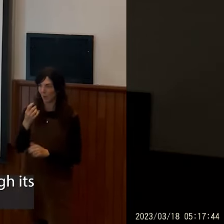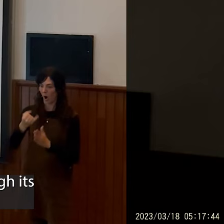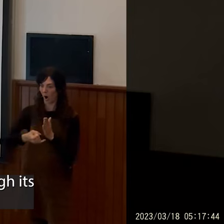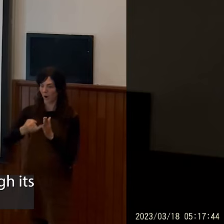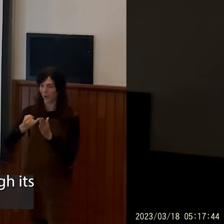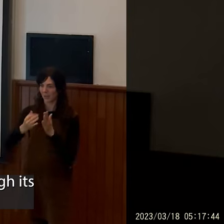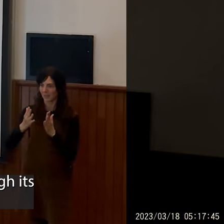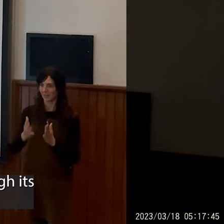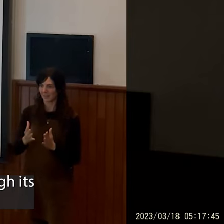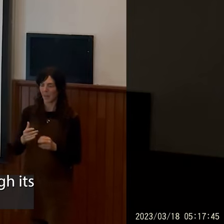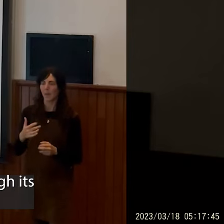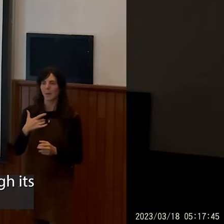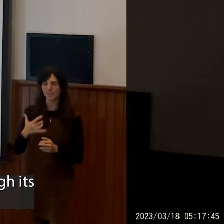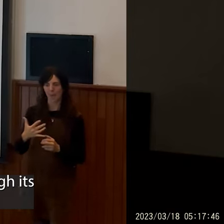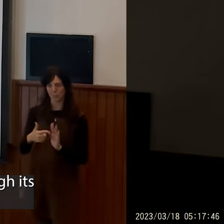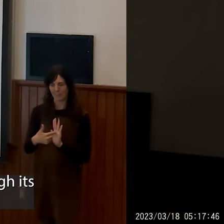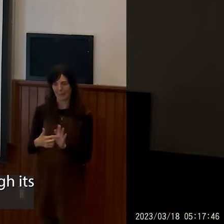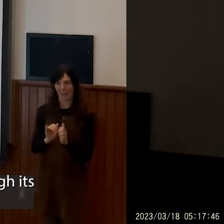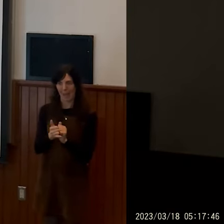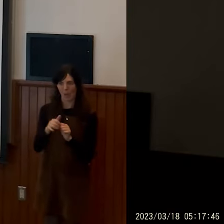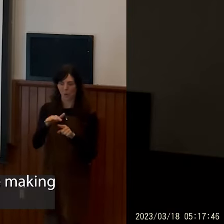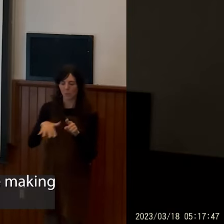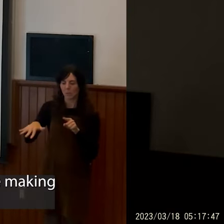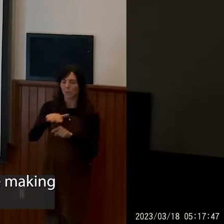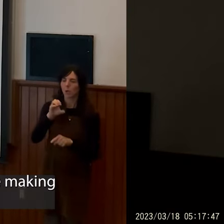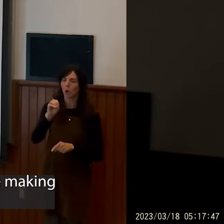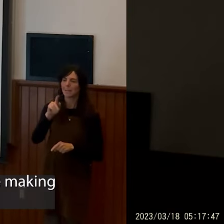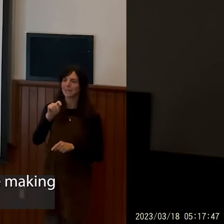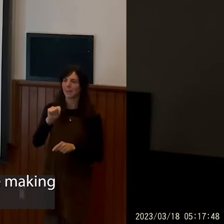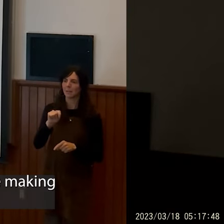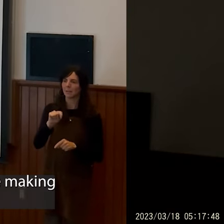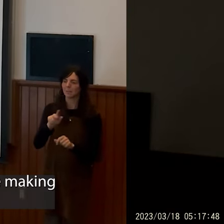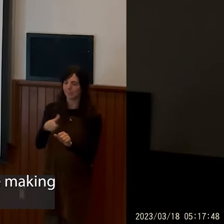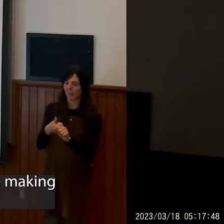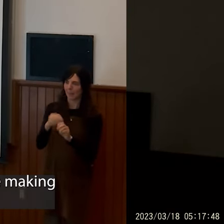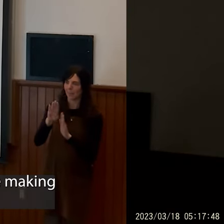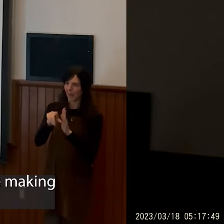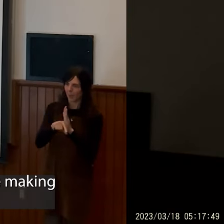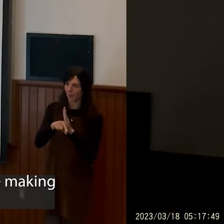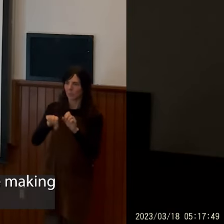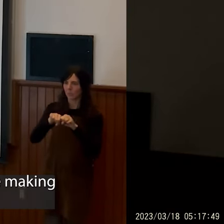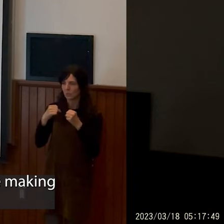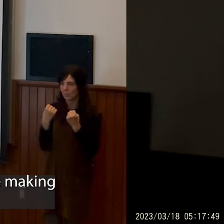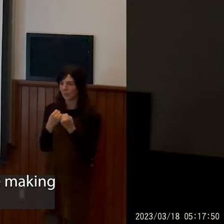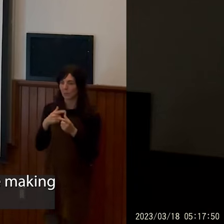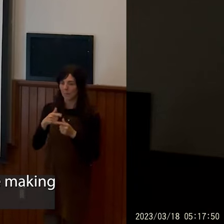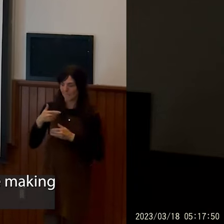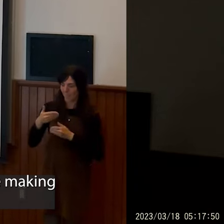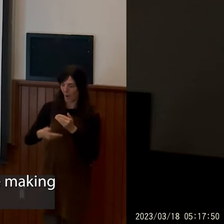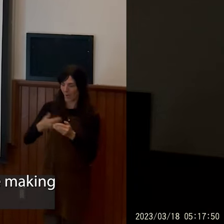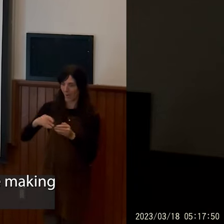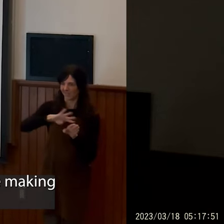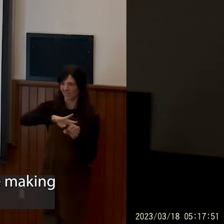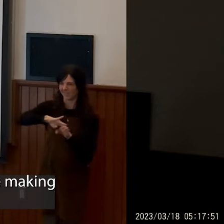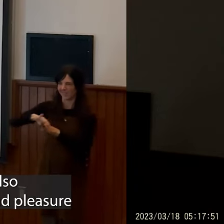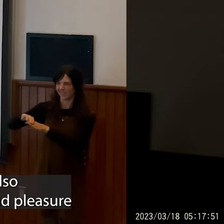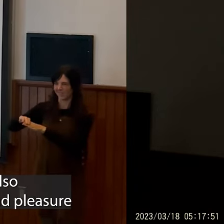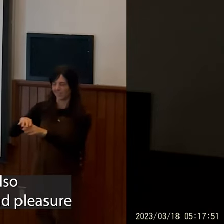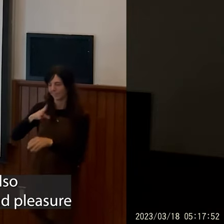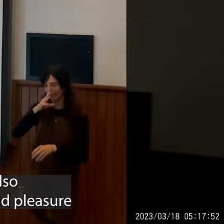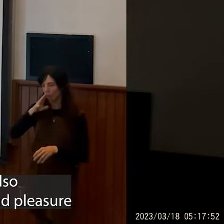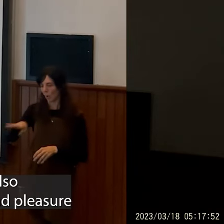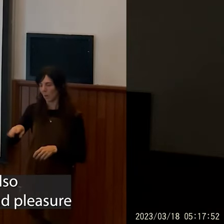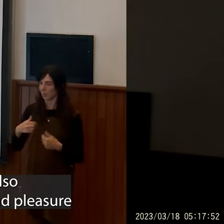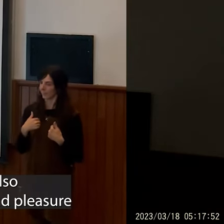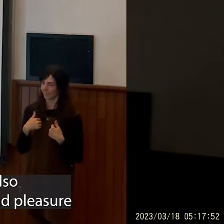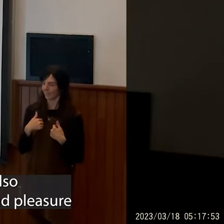is read through its content, it's read through its sociology, and then process at the making get sidestepped. And for